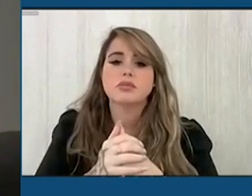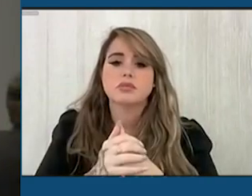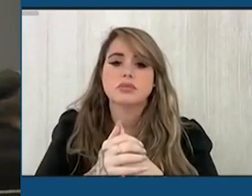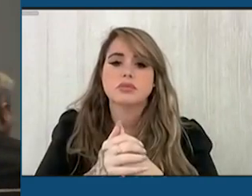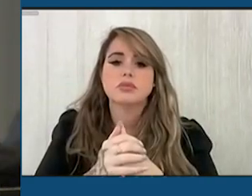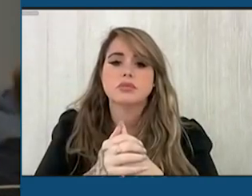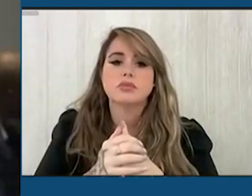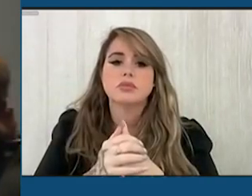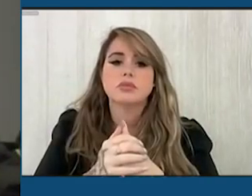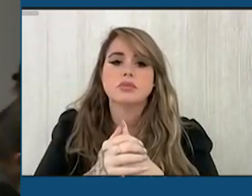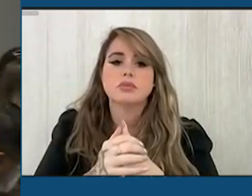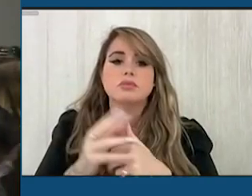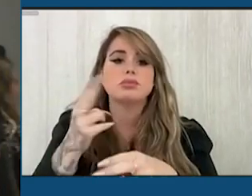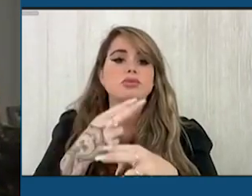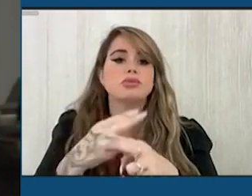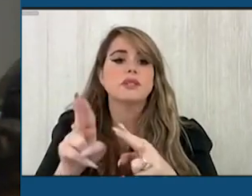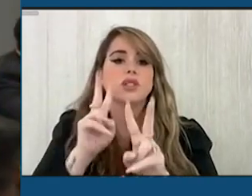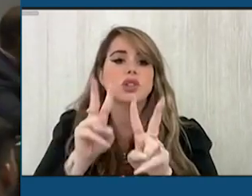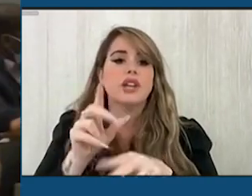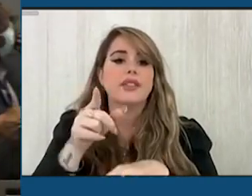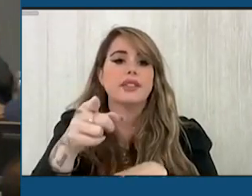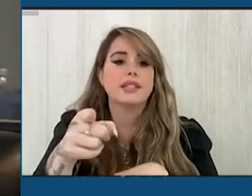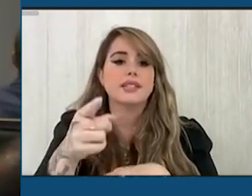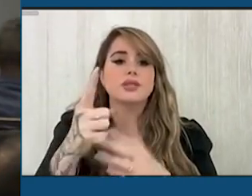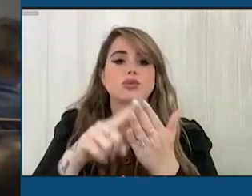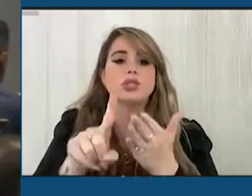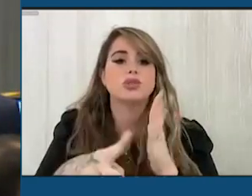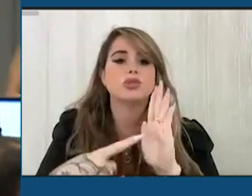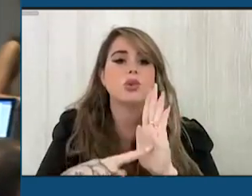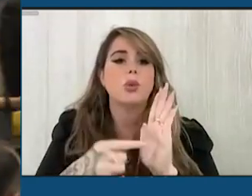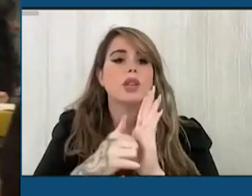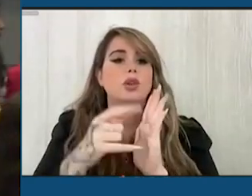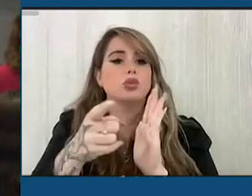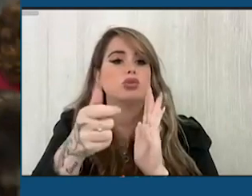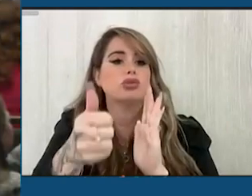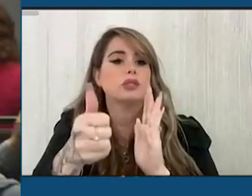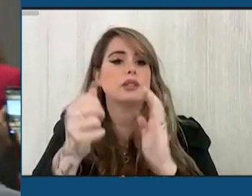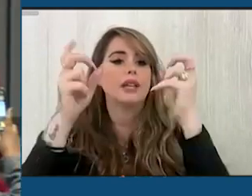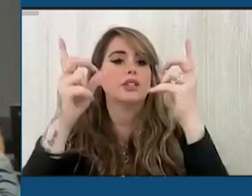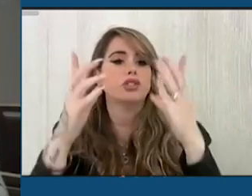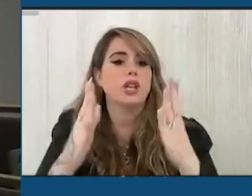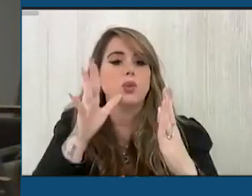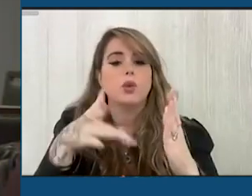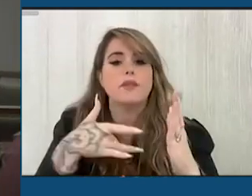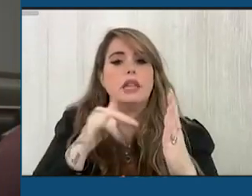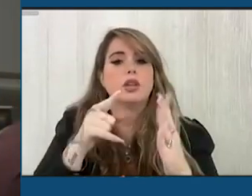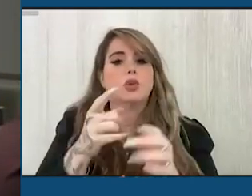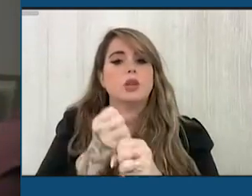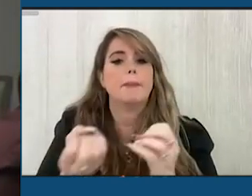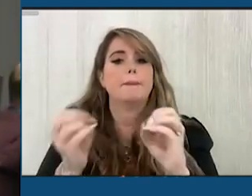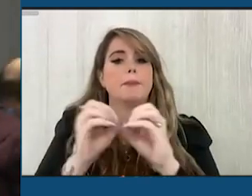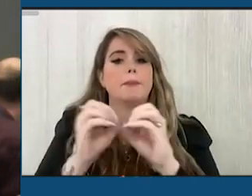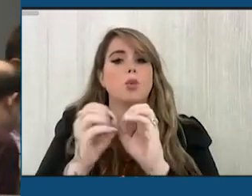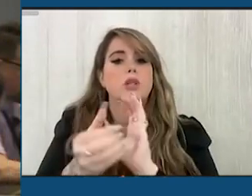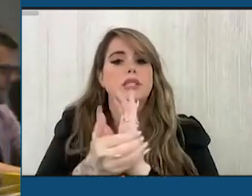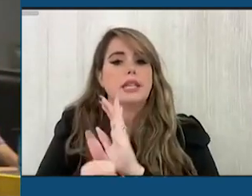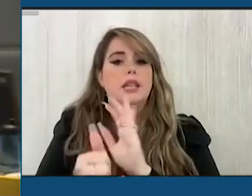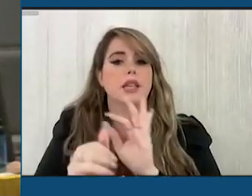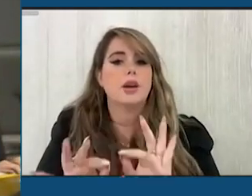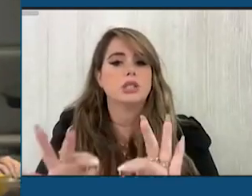Just briefly looking at this, what research shows is that you as an educator will feel like you're getting more skill acquisition. You have